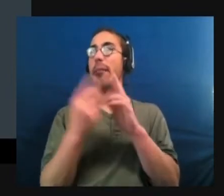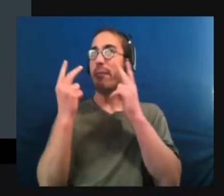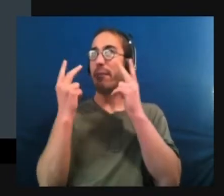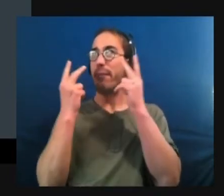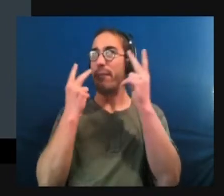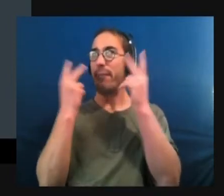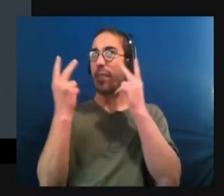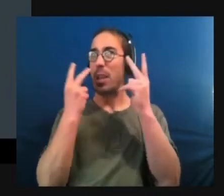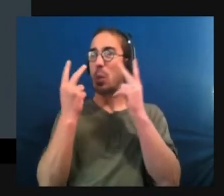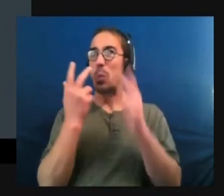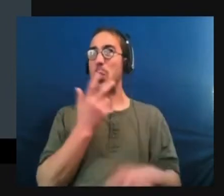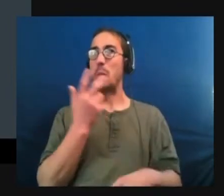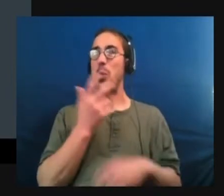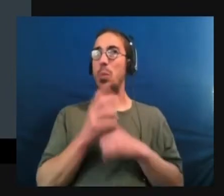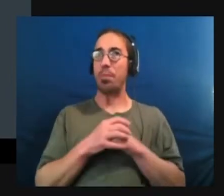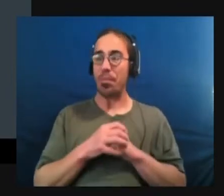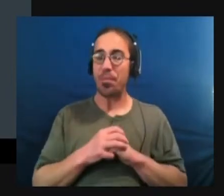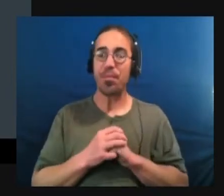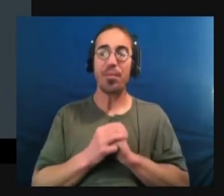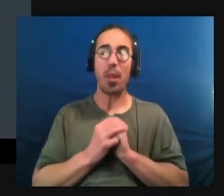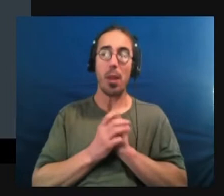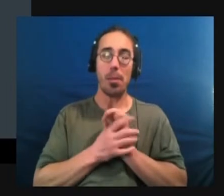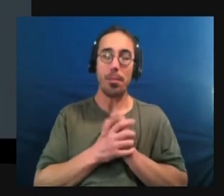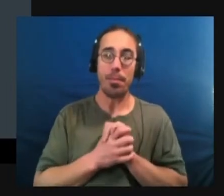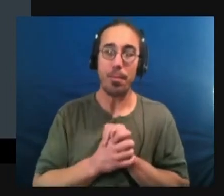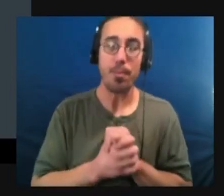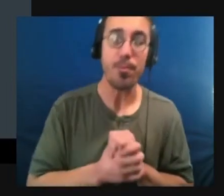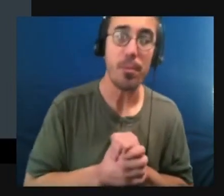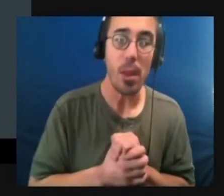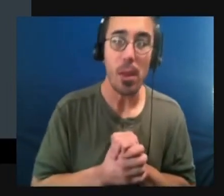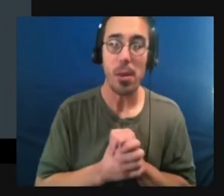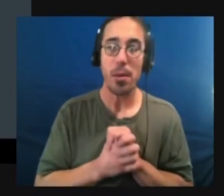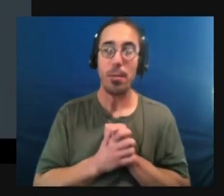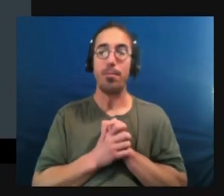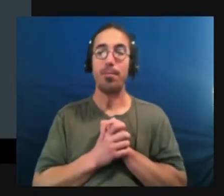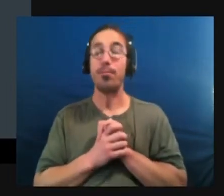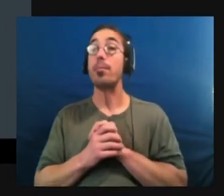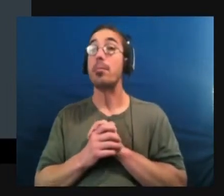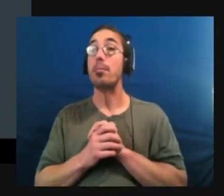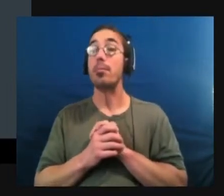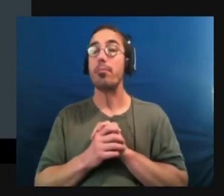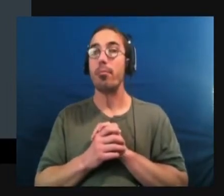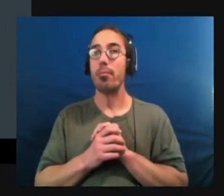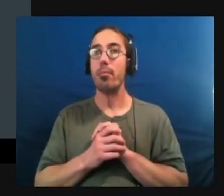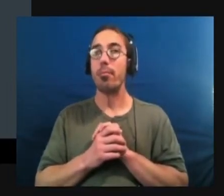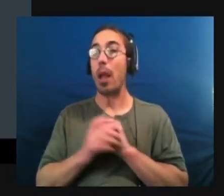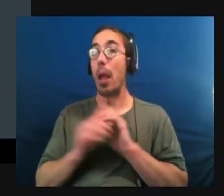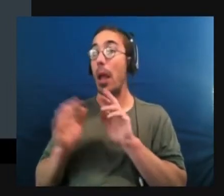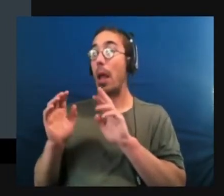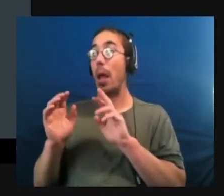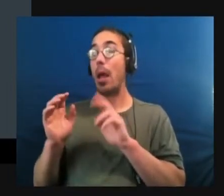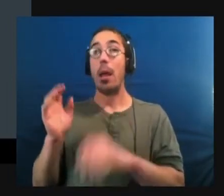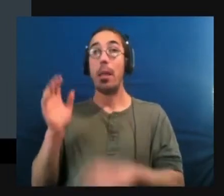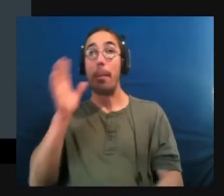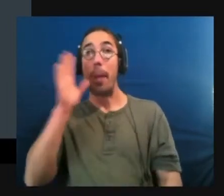dystopic vision of people parenting people with